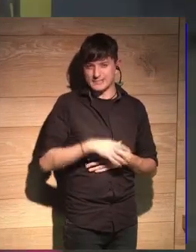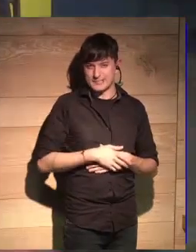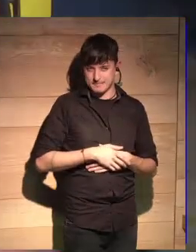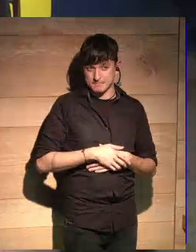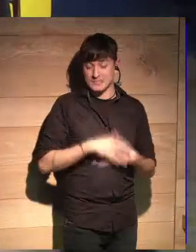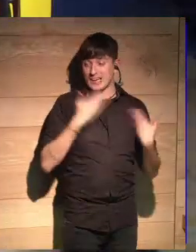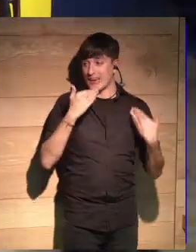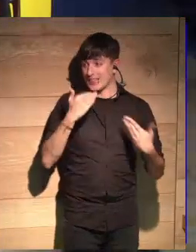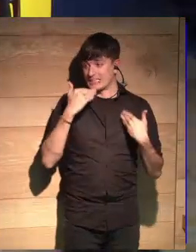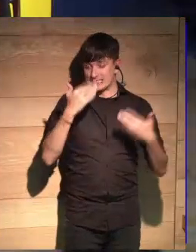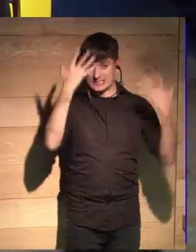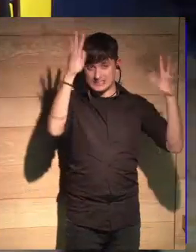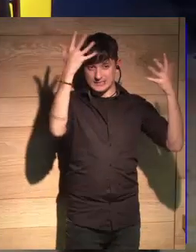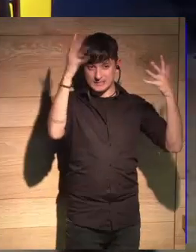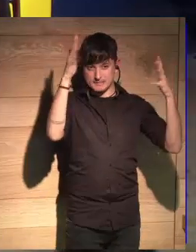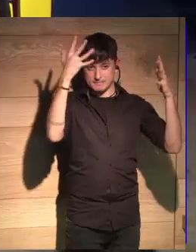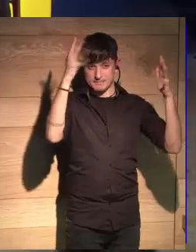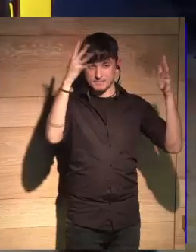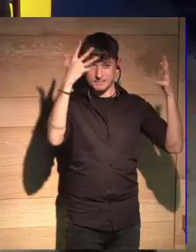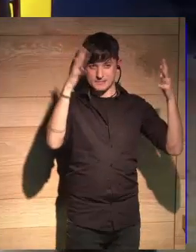Thank you very much. A pleasure.